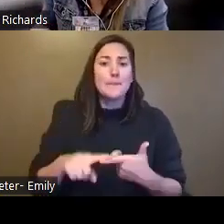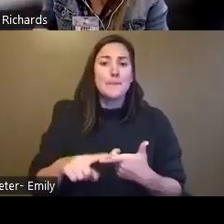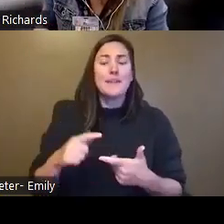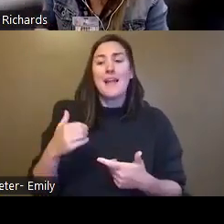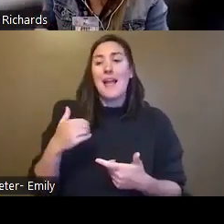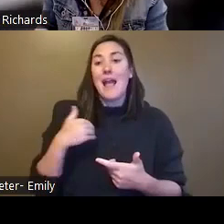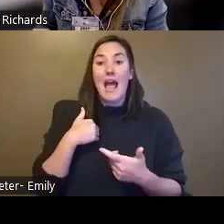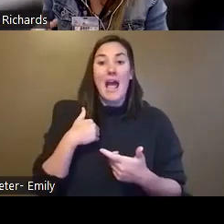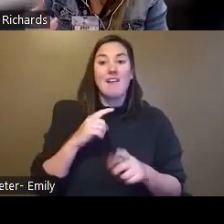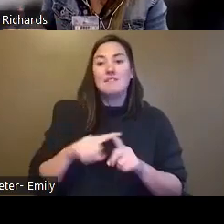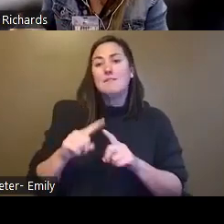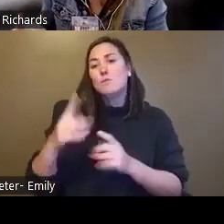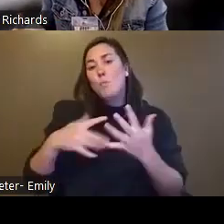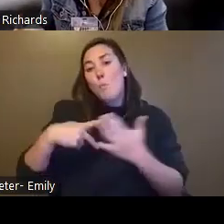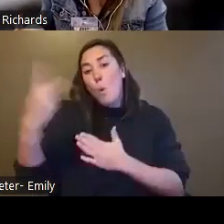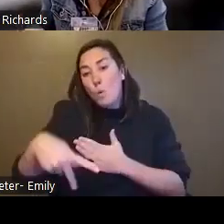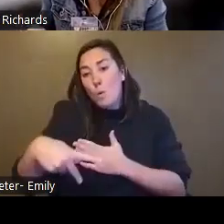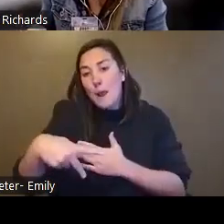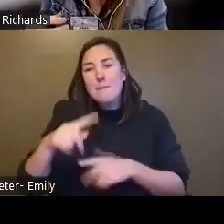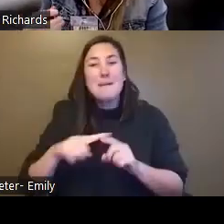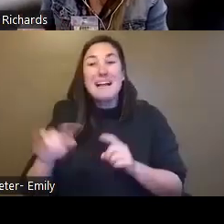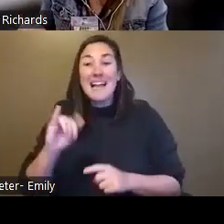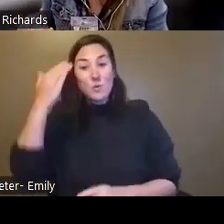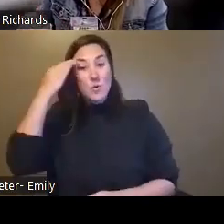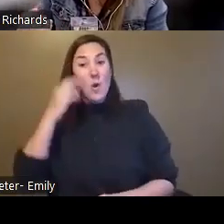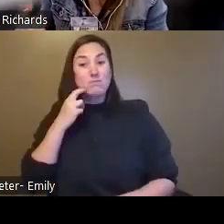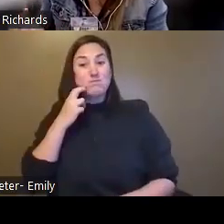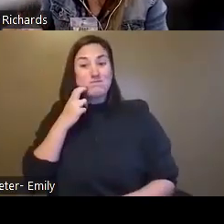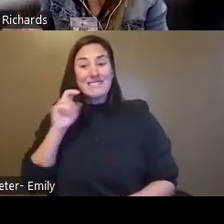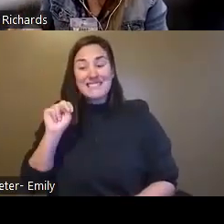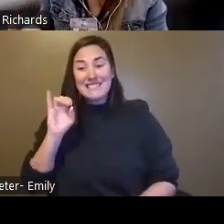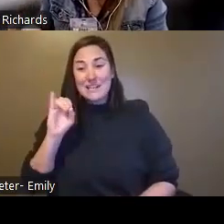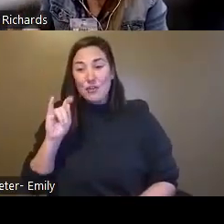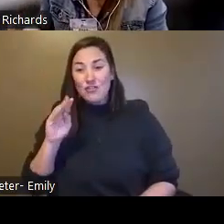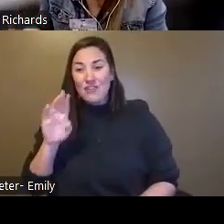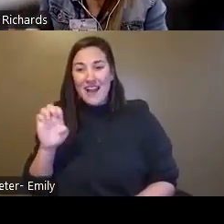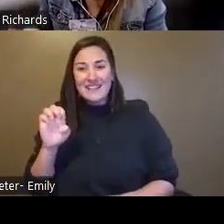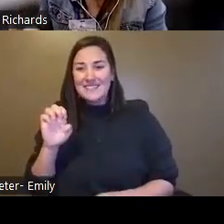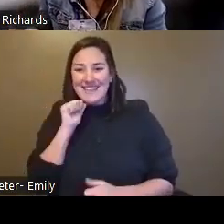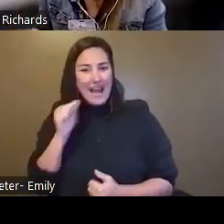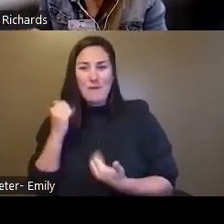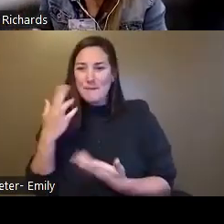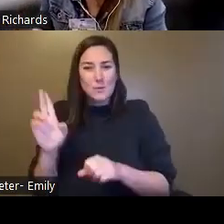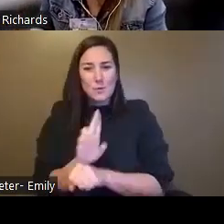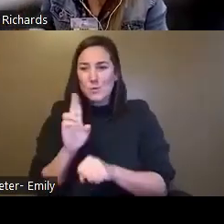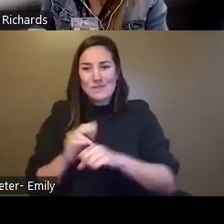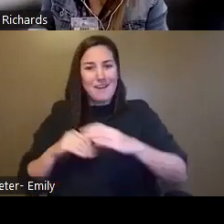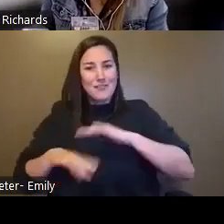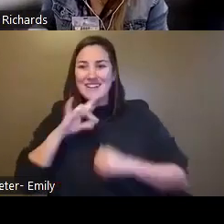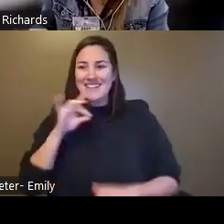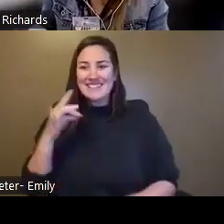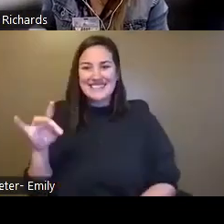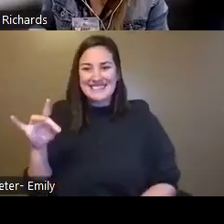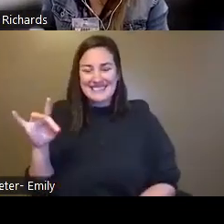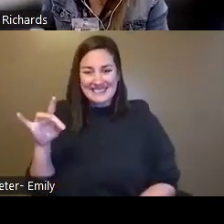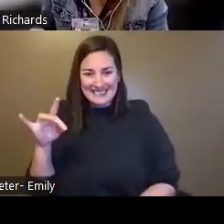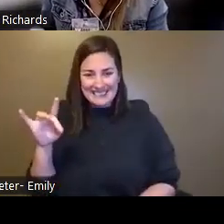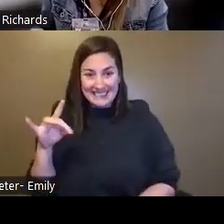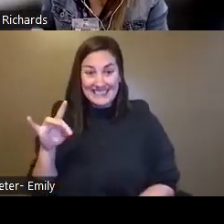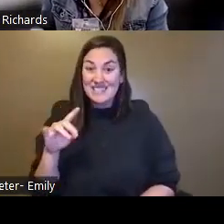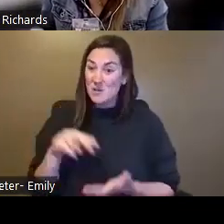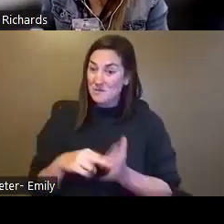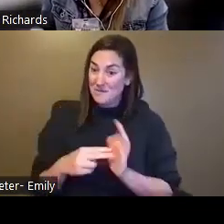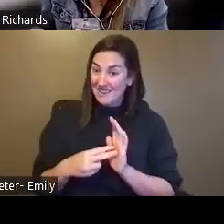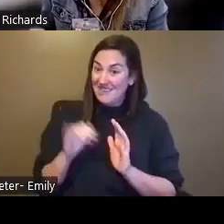for smoking cessation, like Nicorette, for instance, isn't really recommended in those under 18. So the smoking